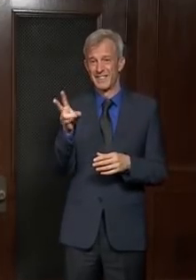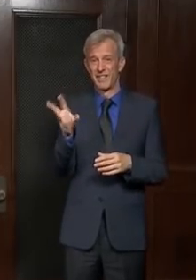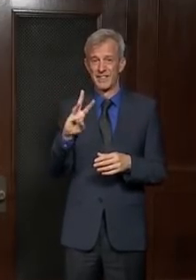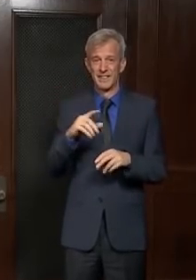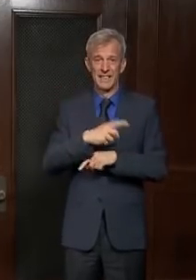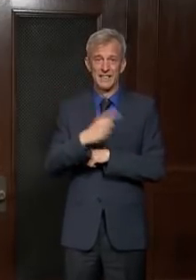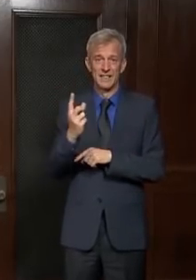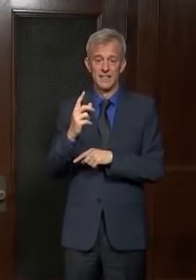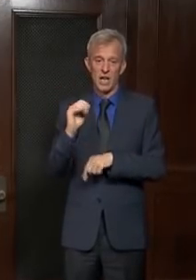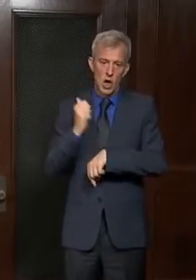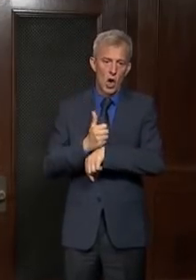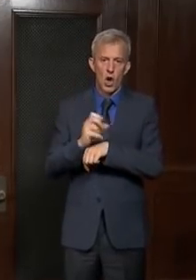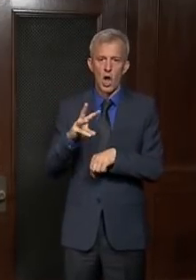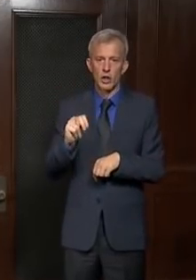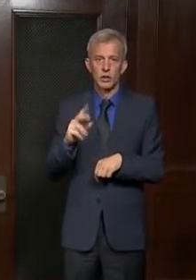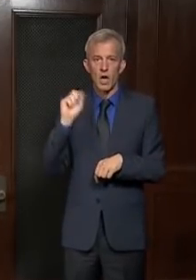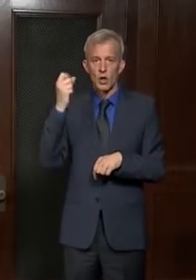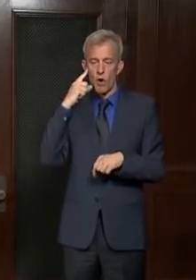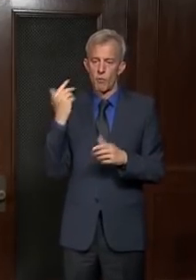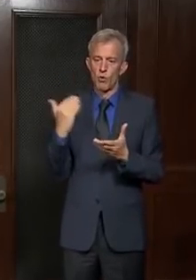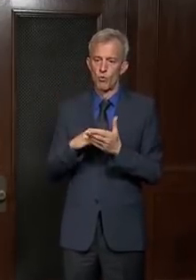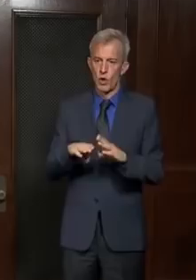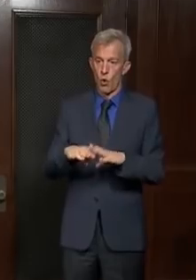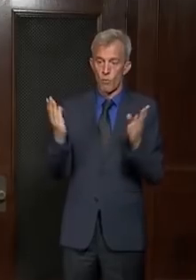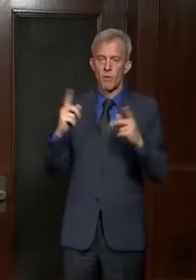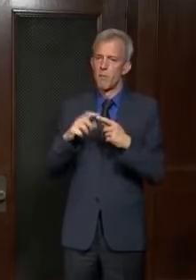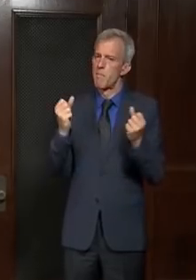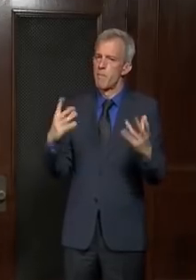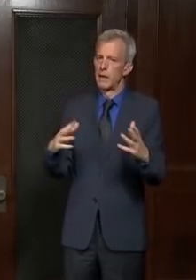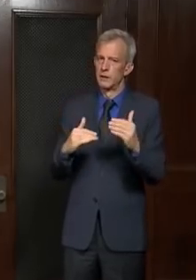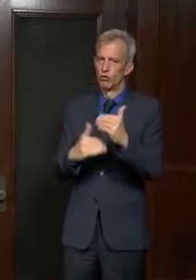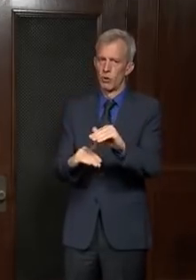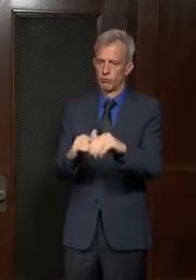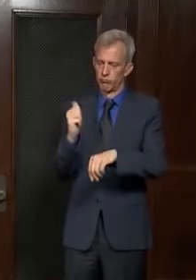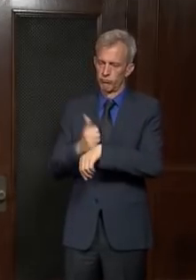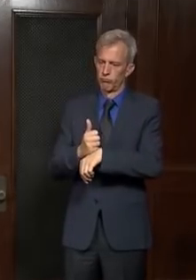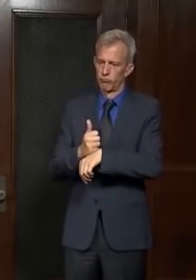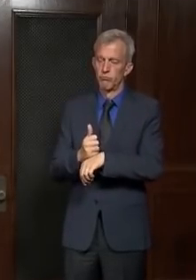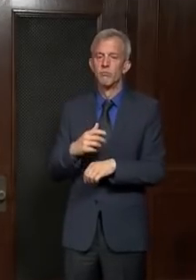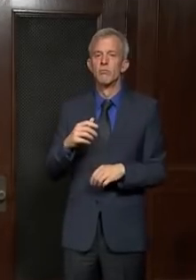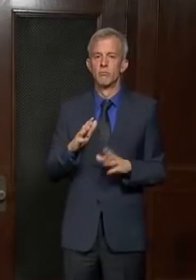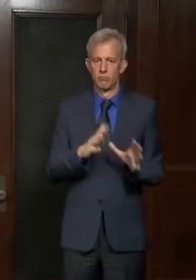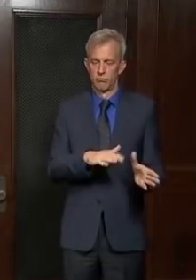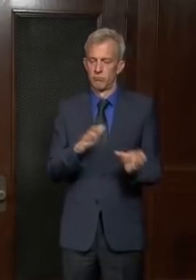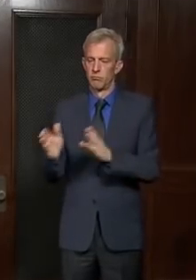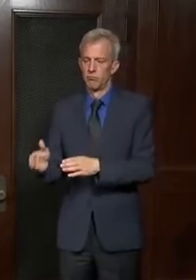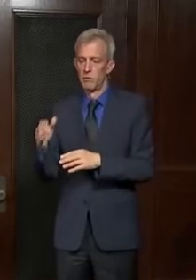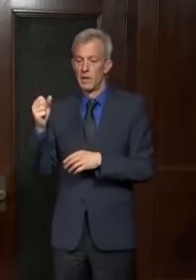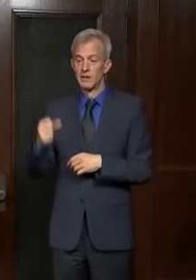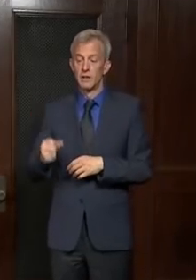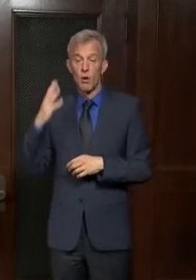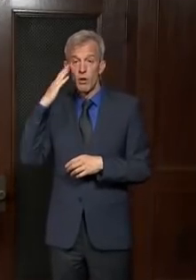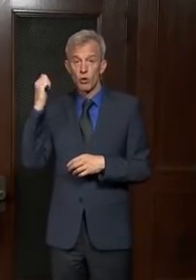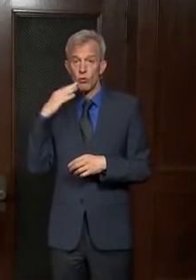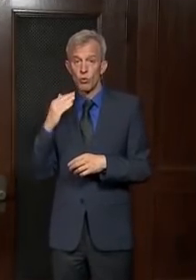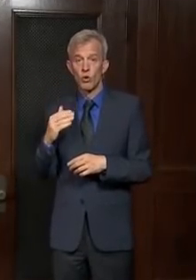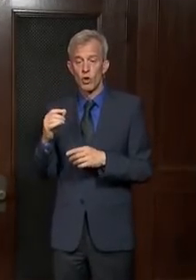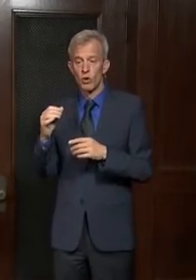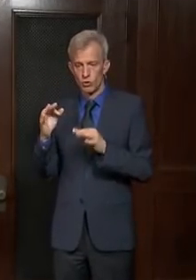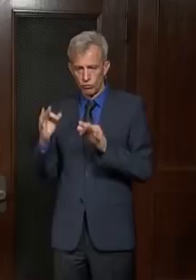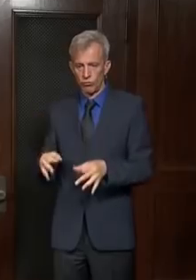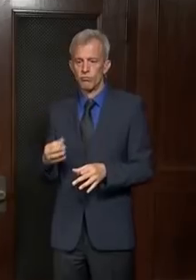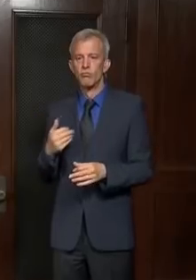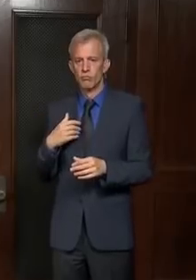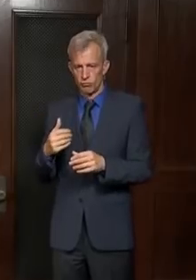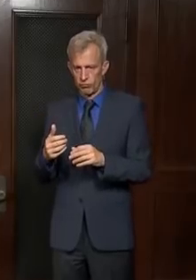the government reopened its borders but kept many restrictions in place. South Korea and the United States confirmed their first cases of